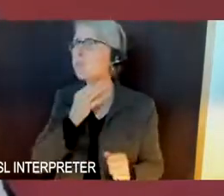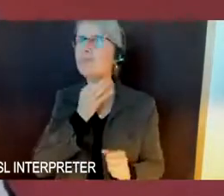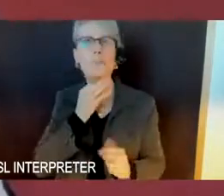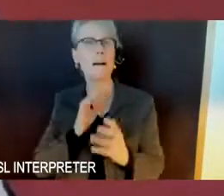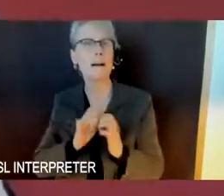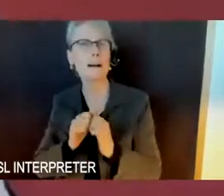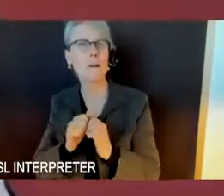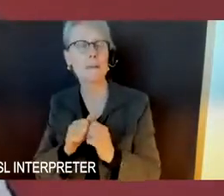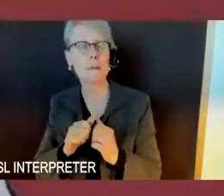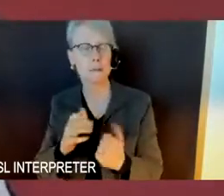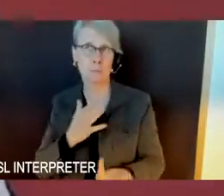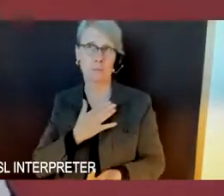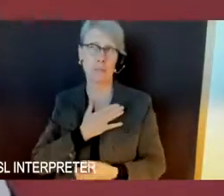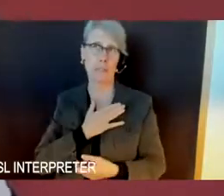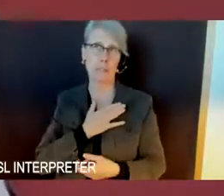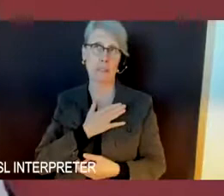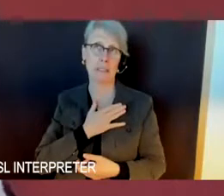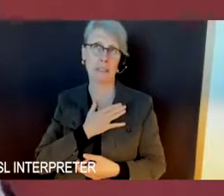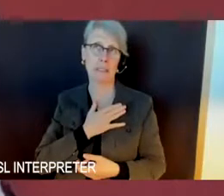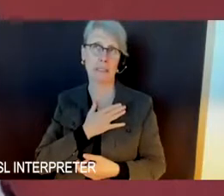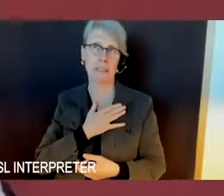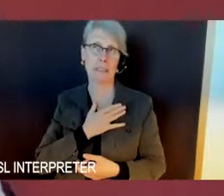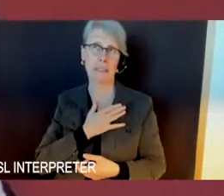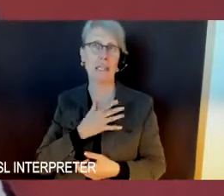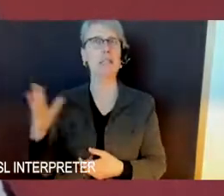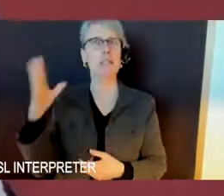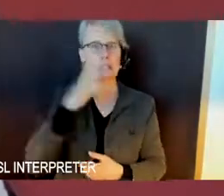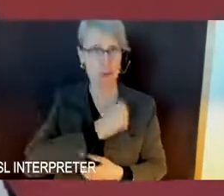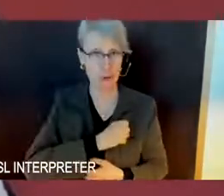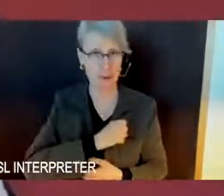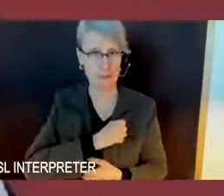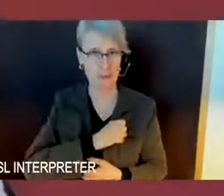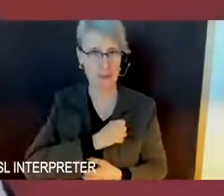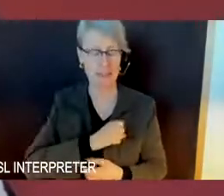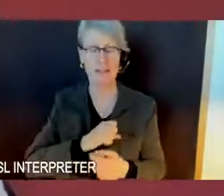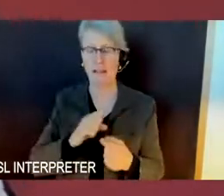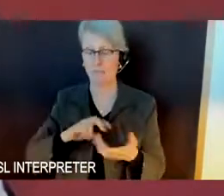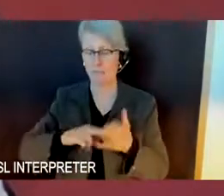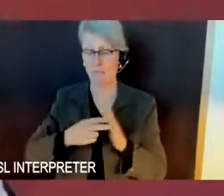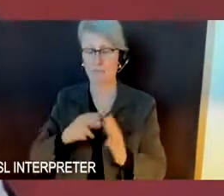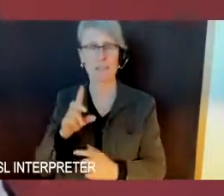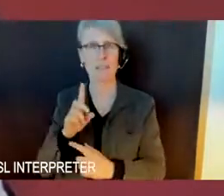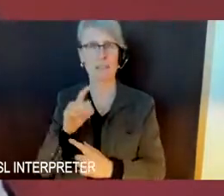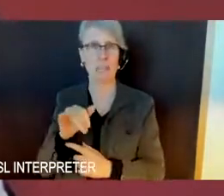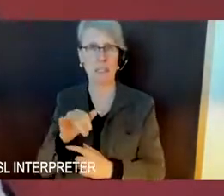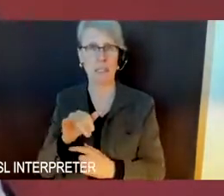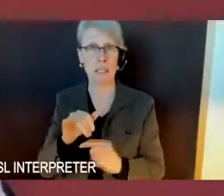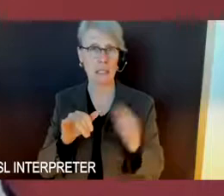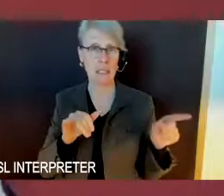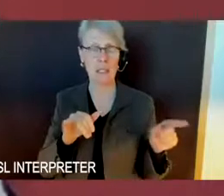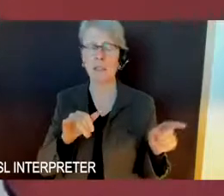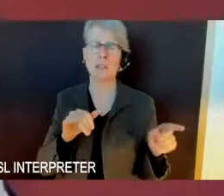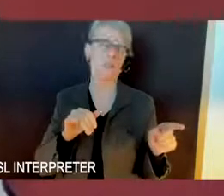how is she doing what she's doing. My assumptions of disability don't connect with the work that